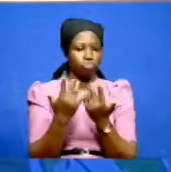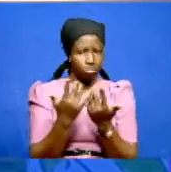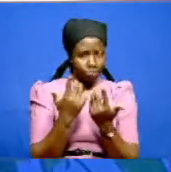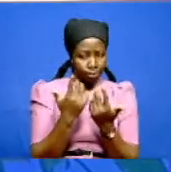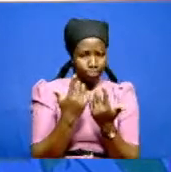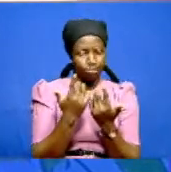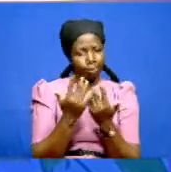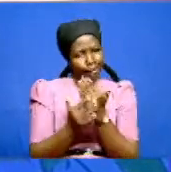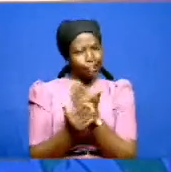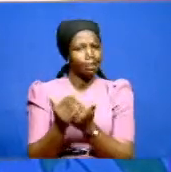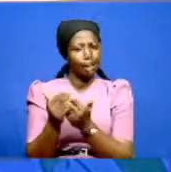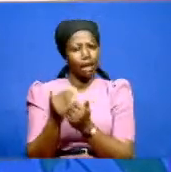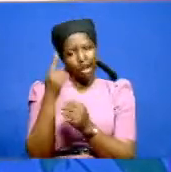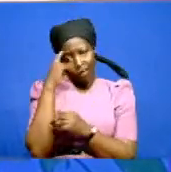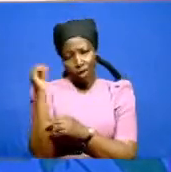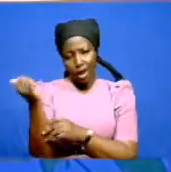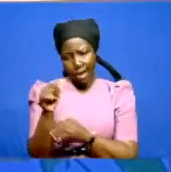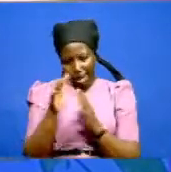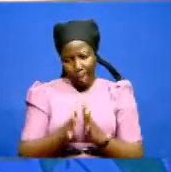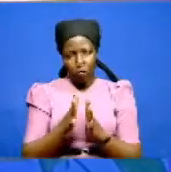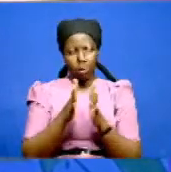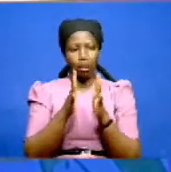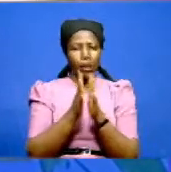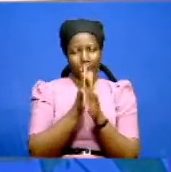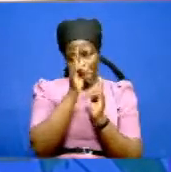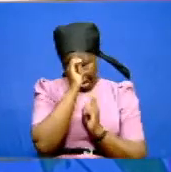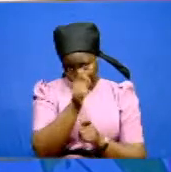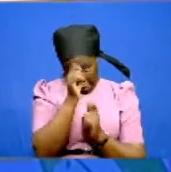with dignity and respect.